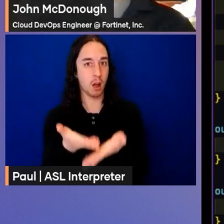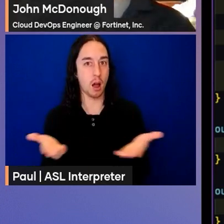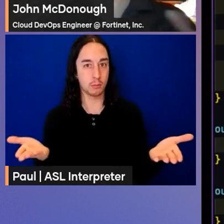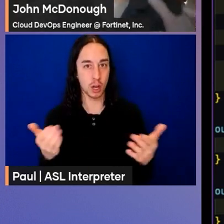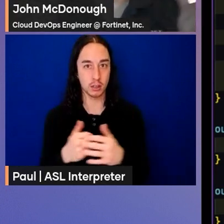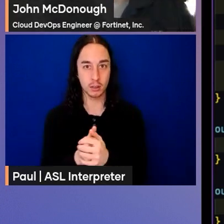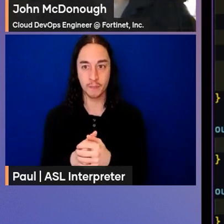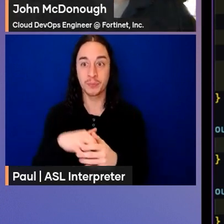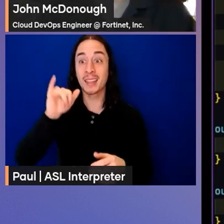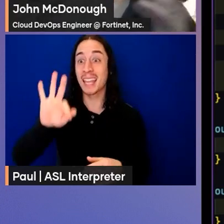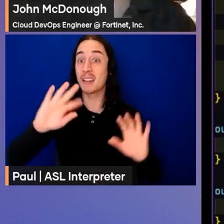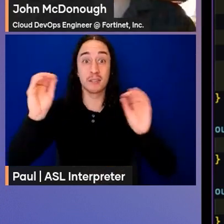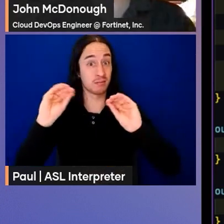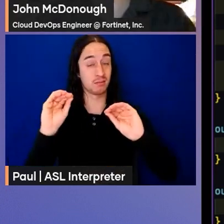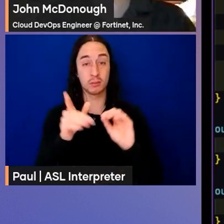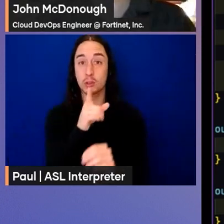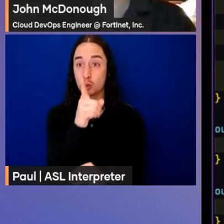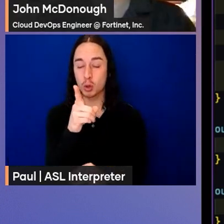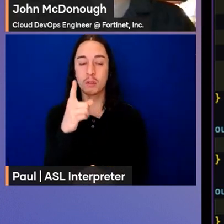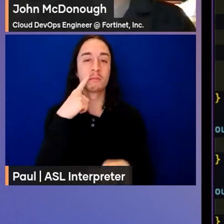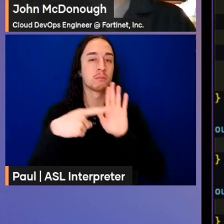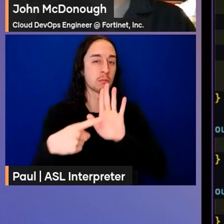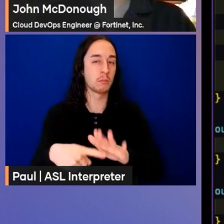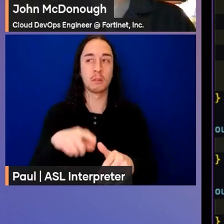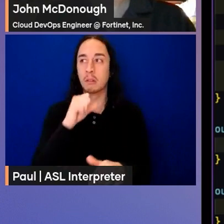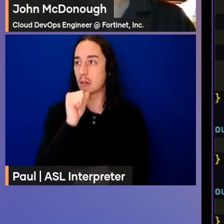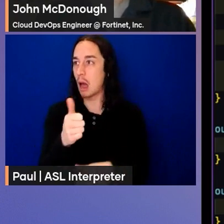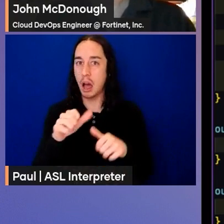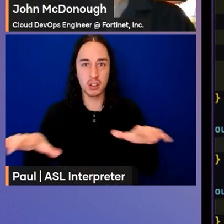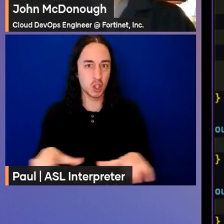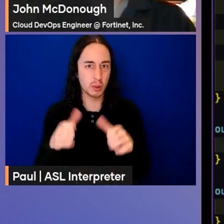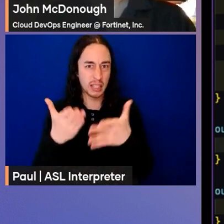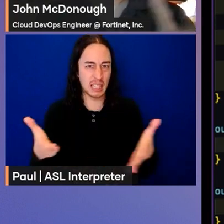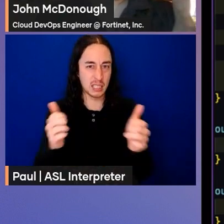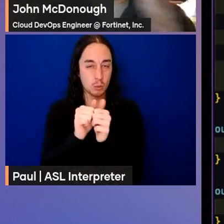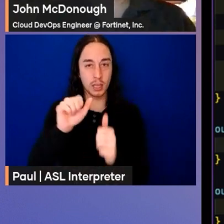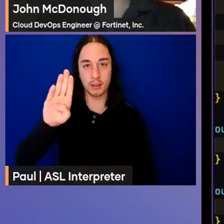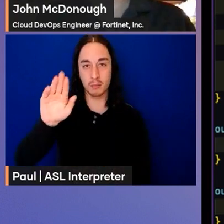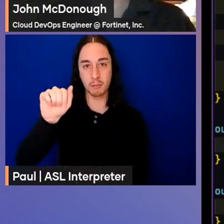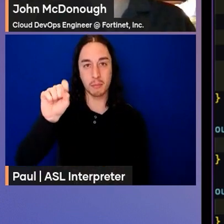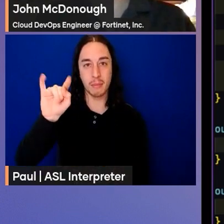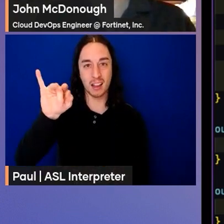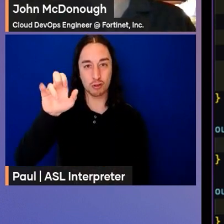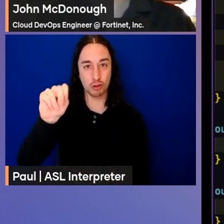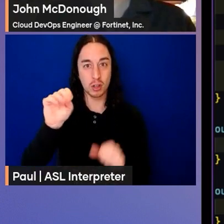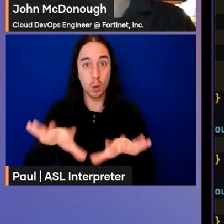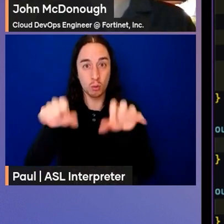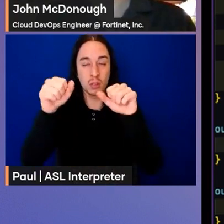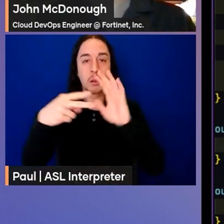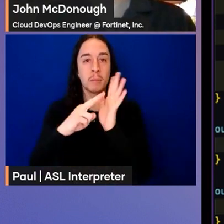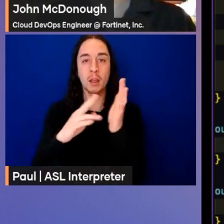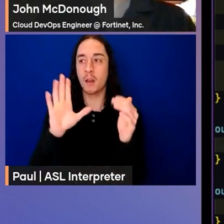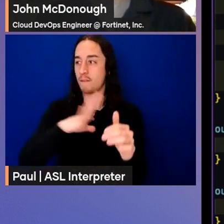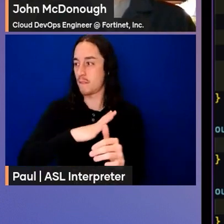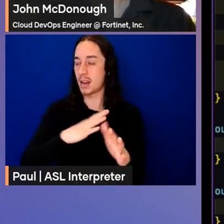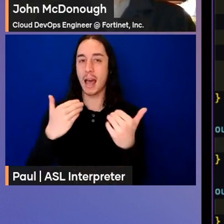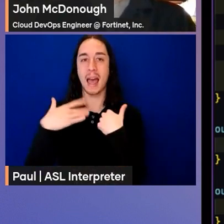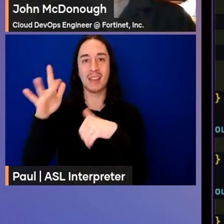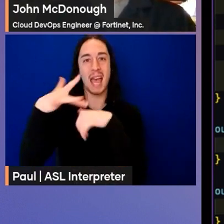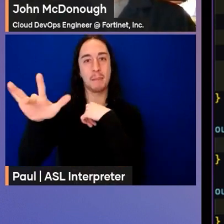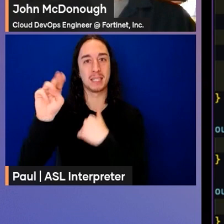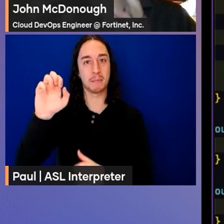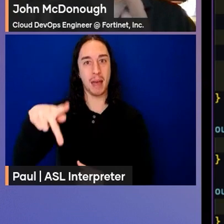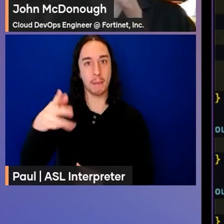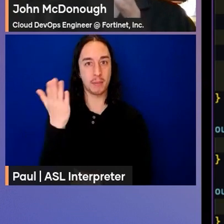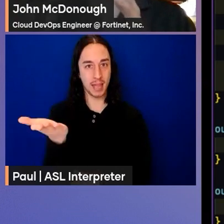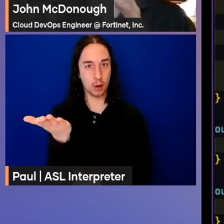true, say we're not doing anything with bastion hosts, well, I can just have an empty map there.